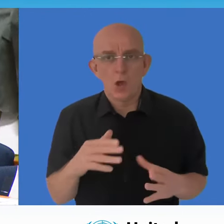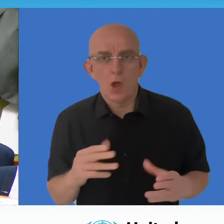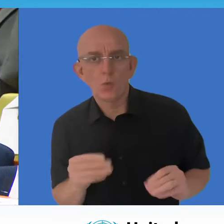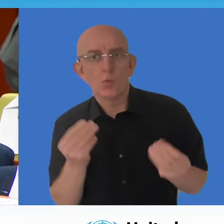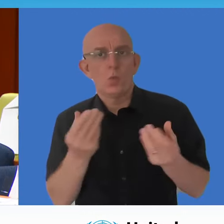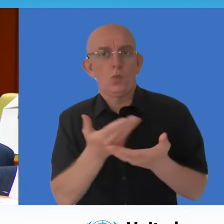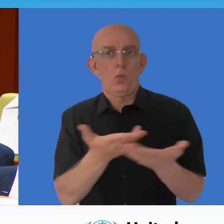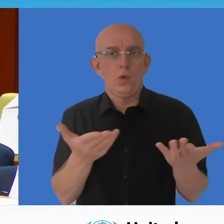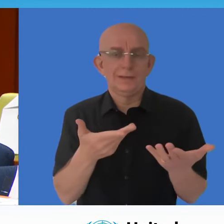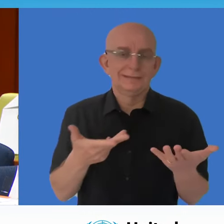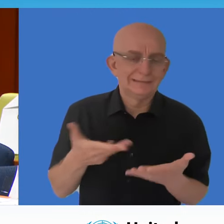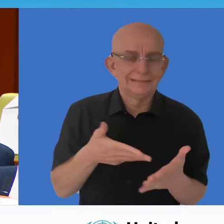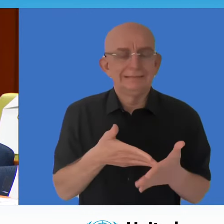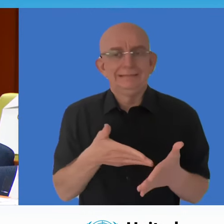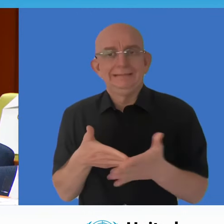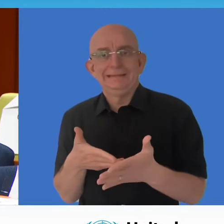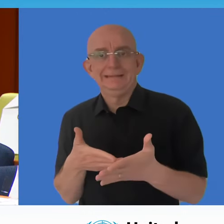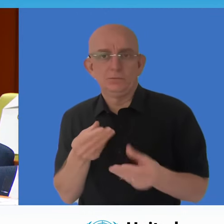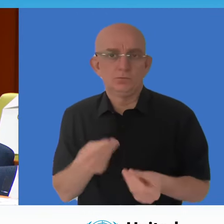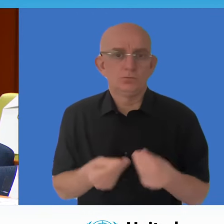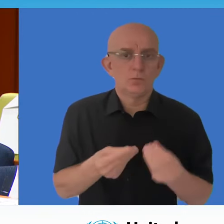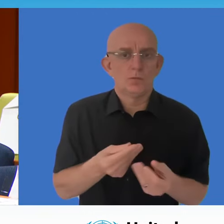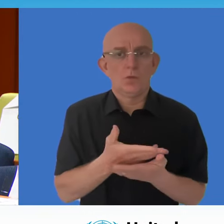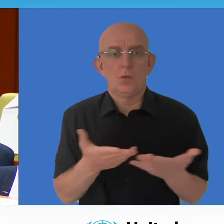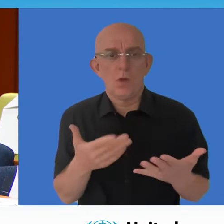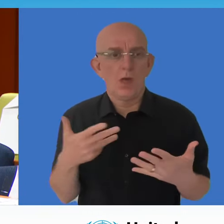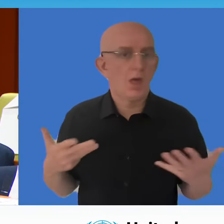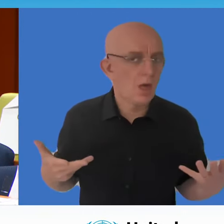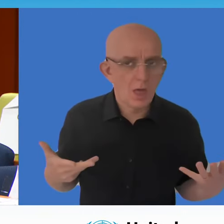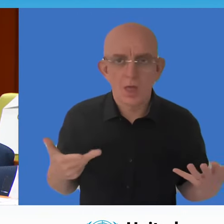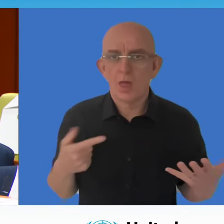social security is one of the most prevalent ones.